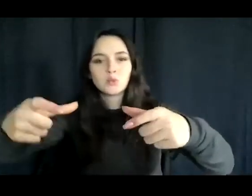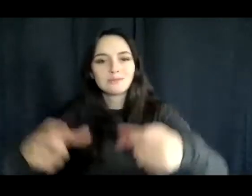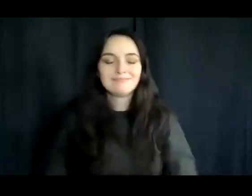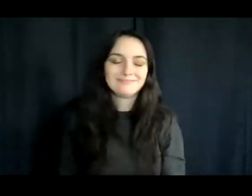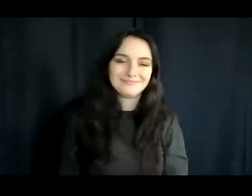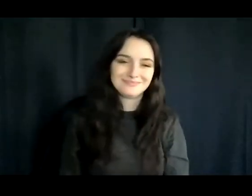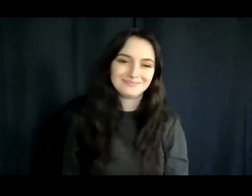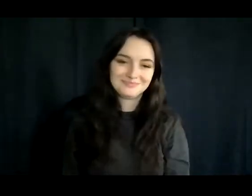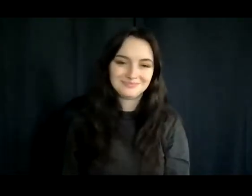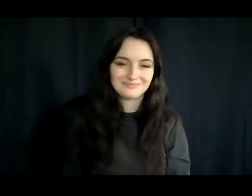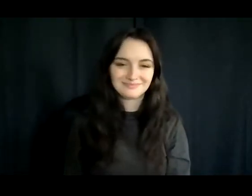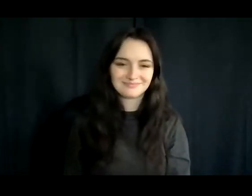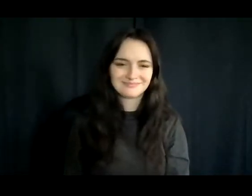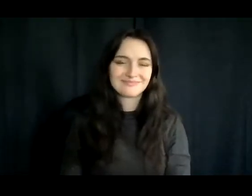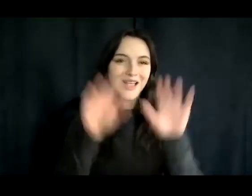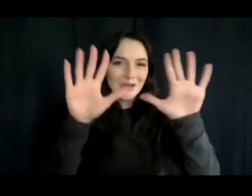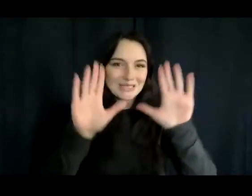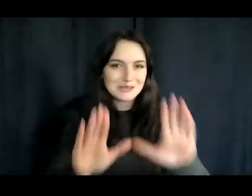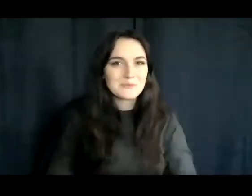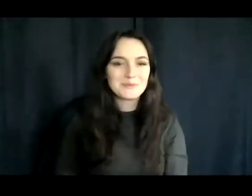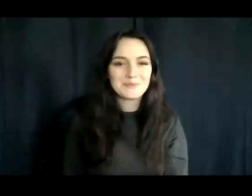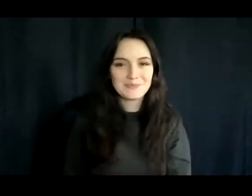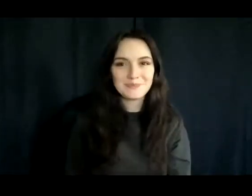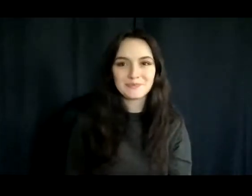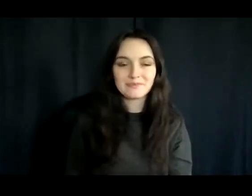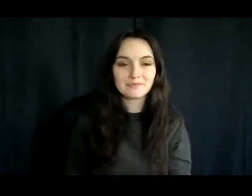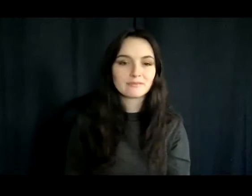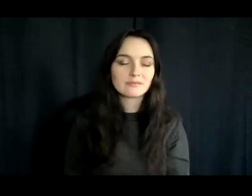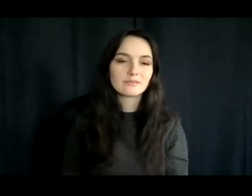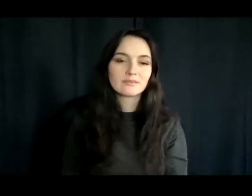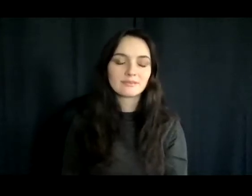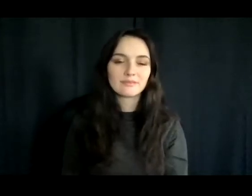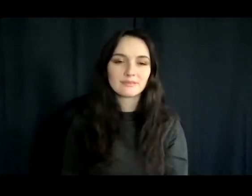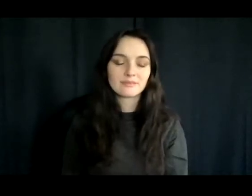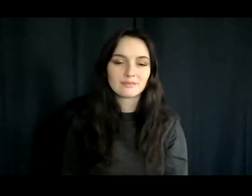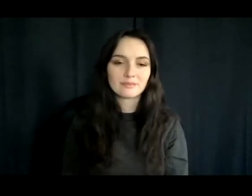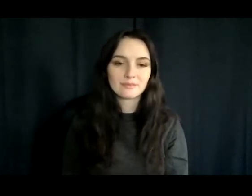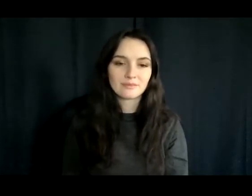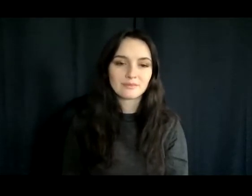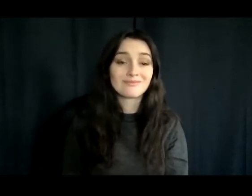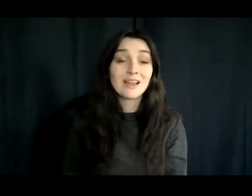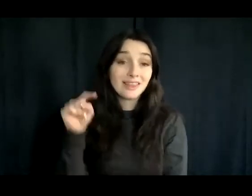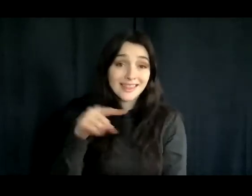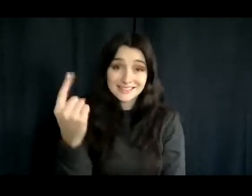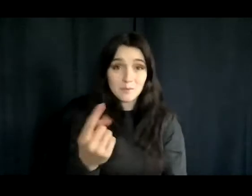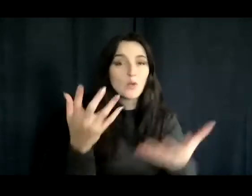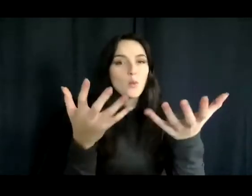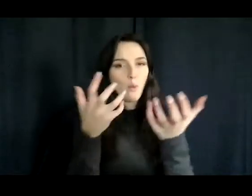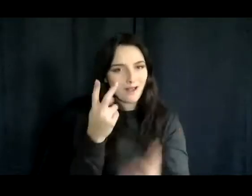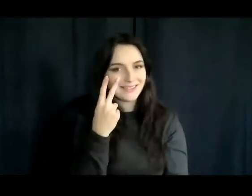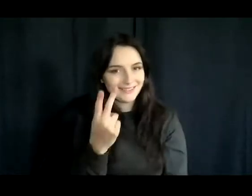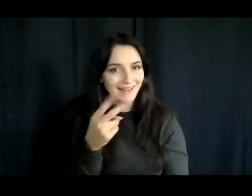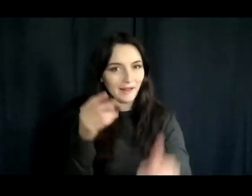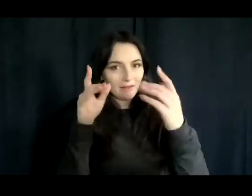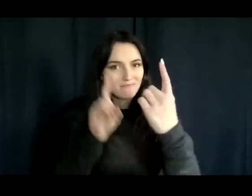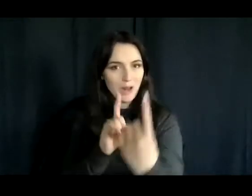That's awesome. Okay. So it's definitely a piece that you would want to see in person. Oh yeah, I'm